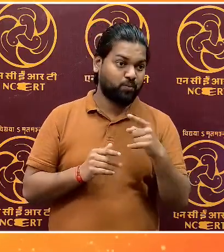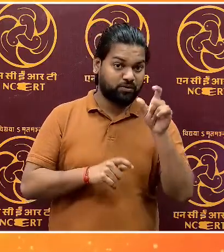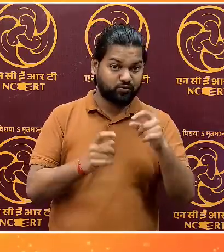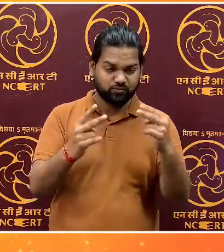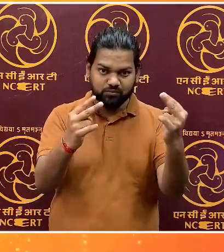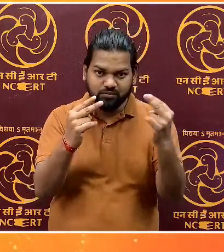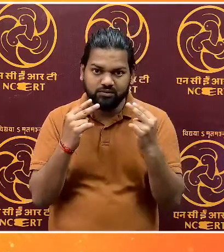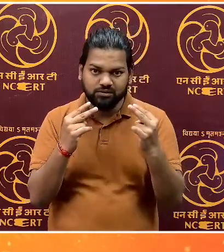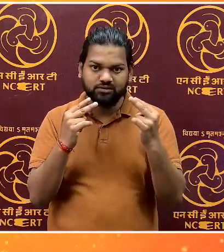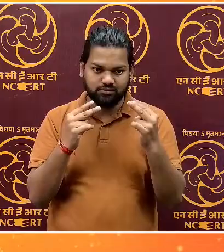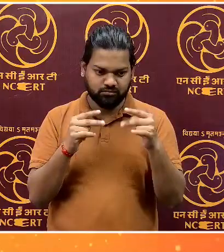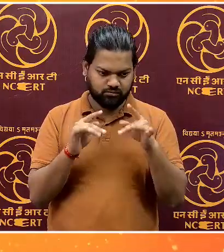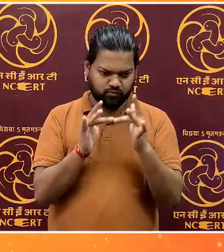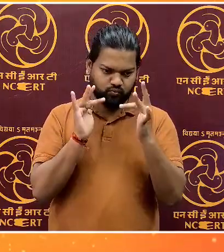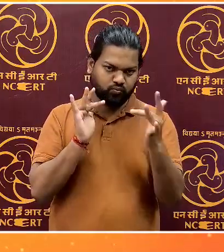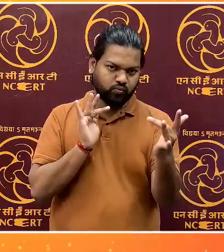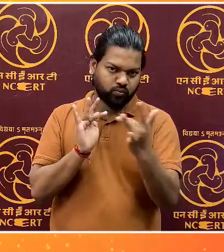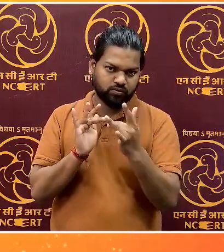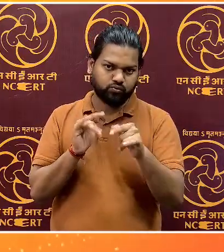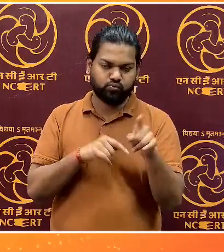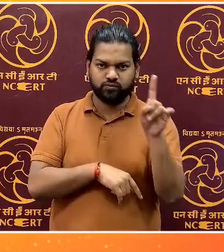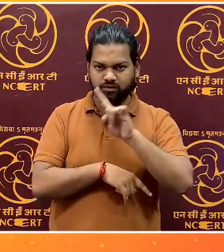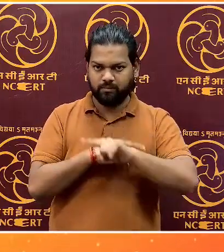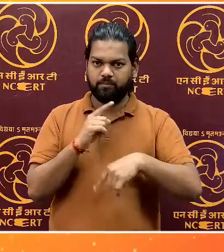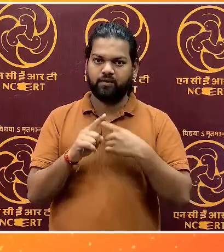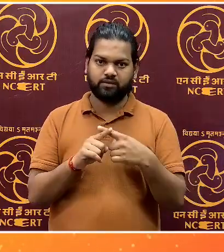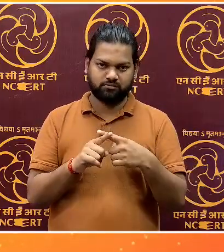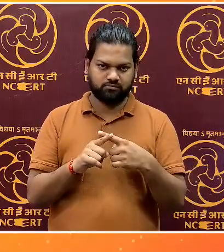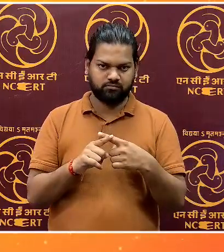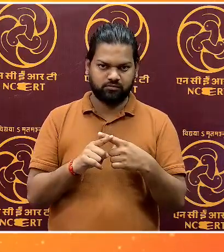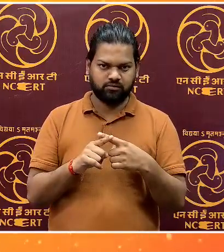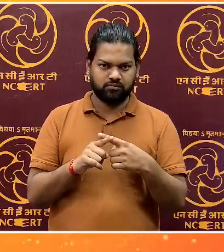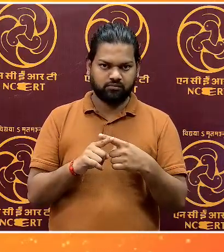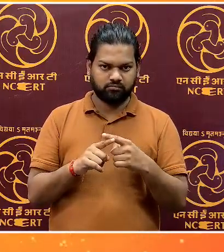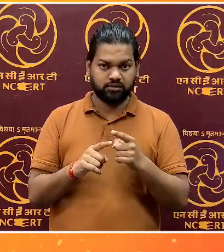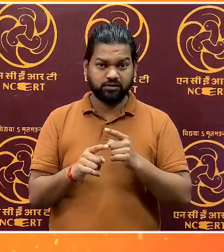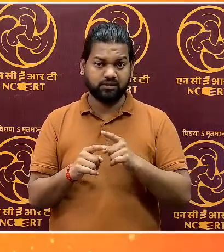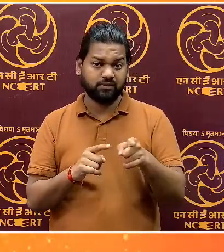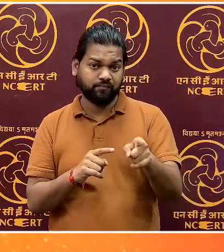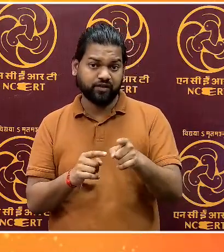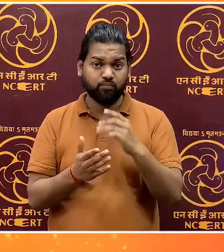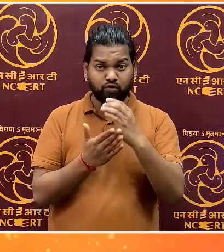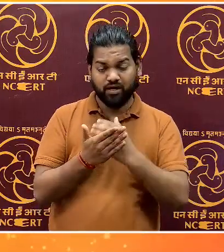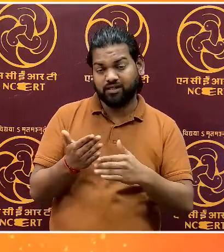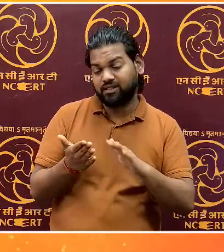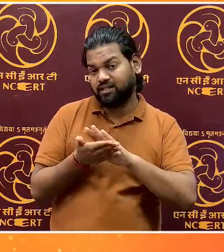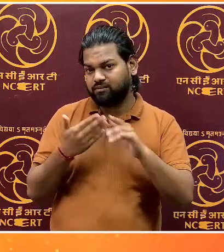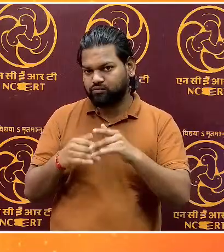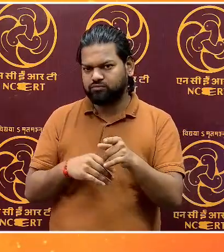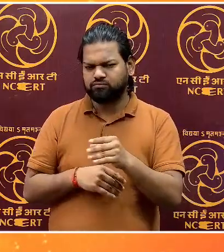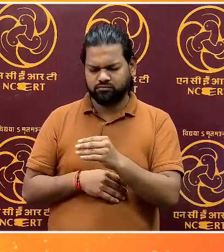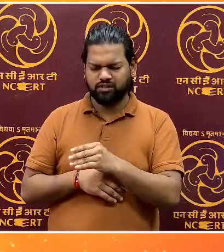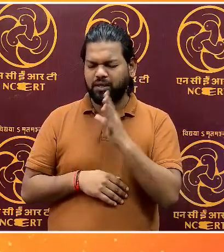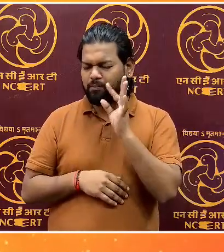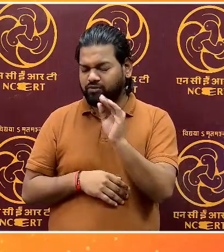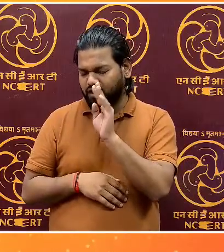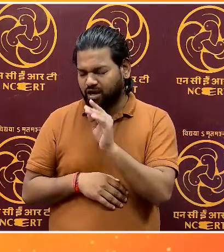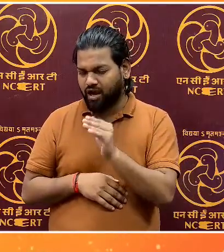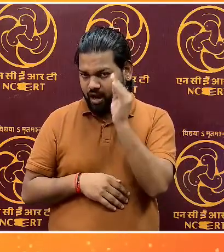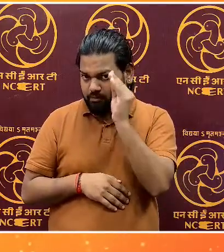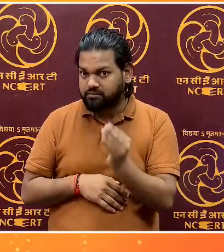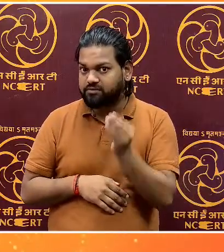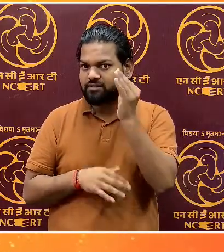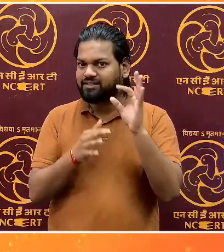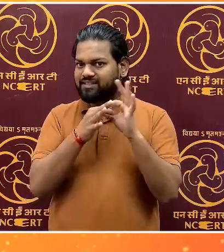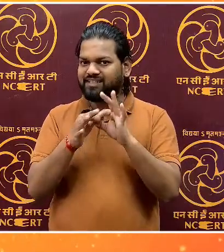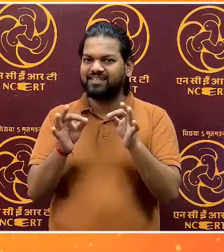for joining us today. And before I sign off, I have some important updates, and this is